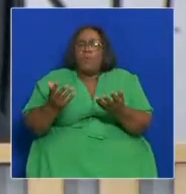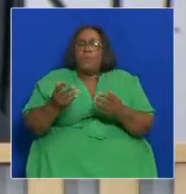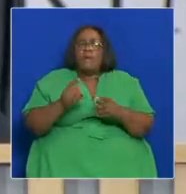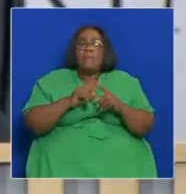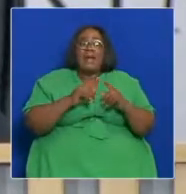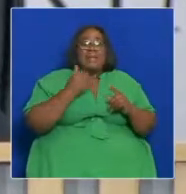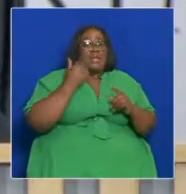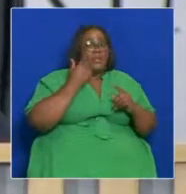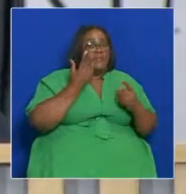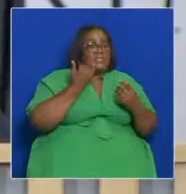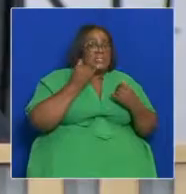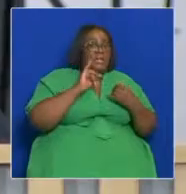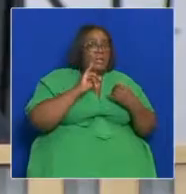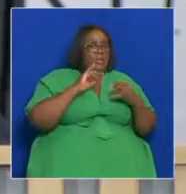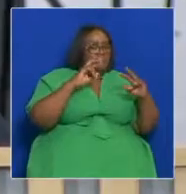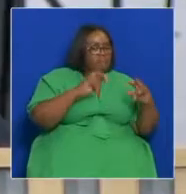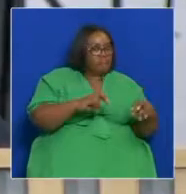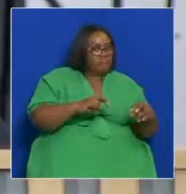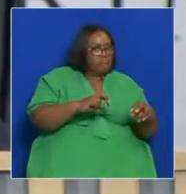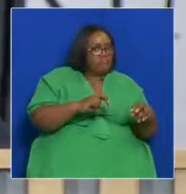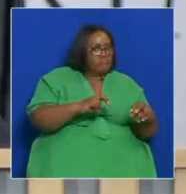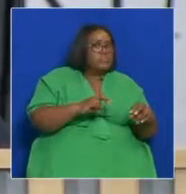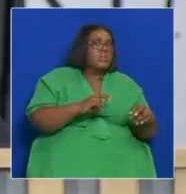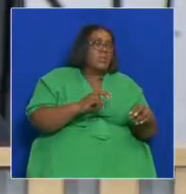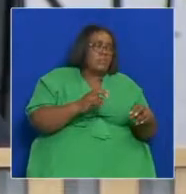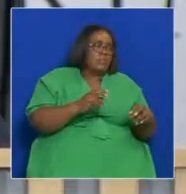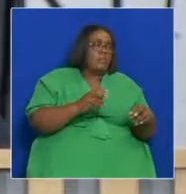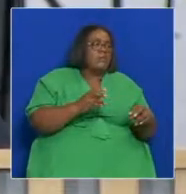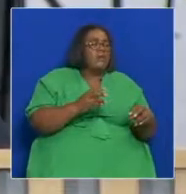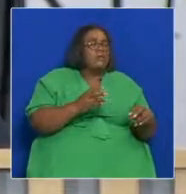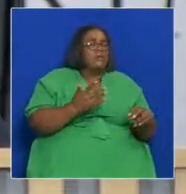on it, they weren't discussed.